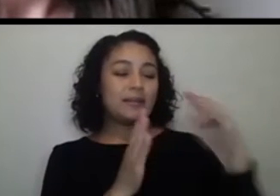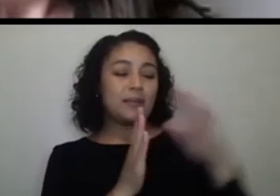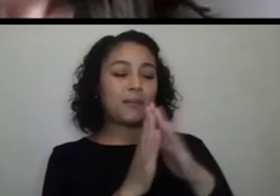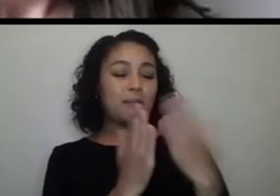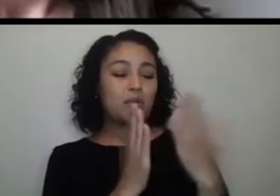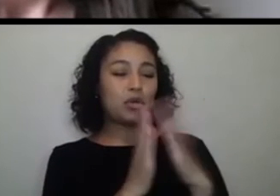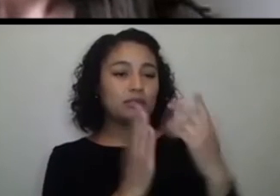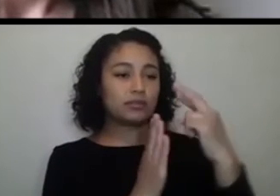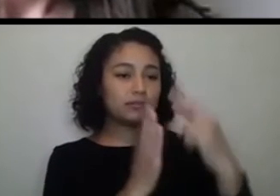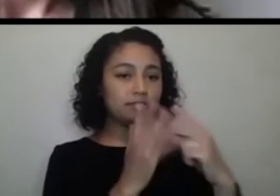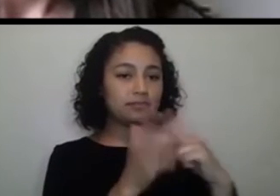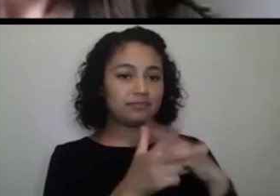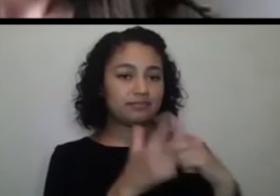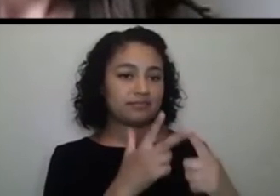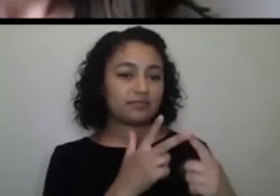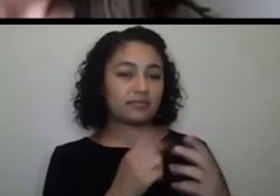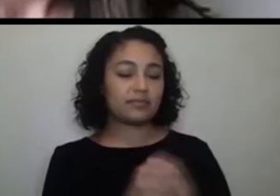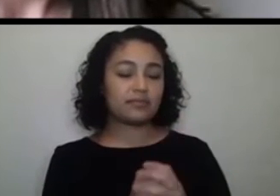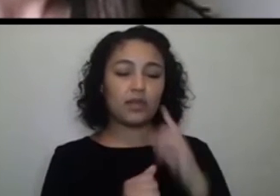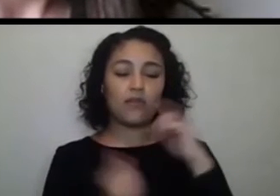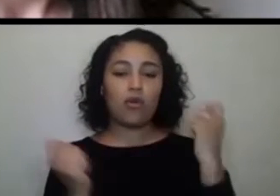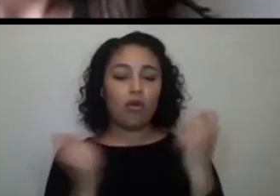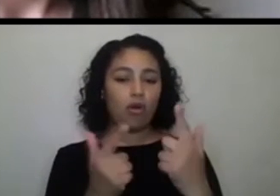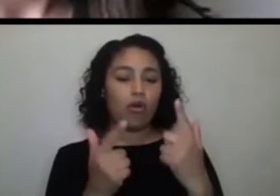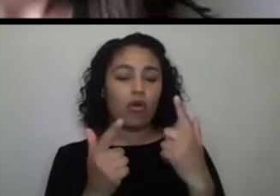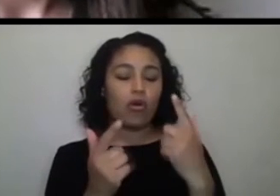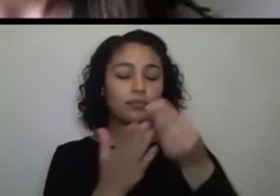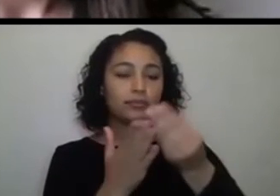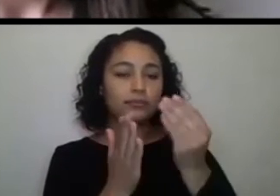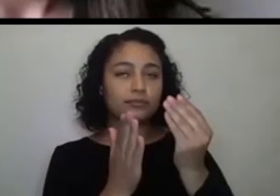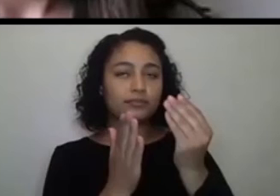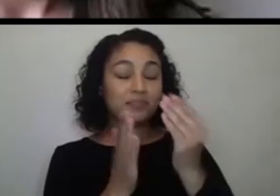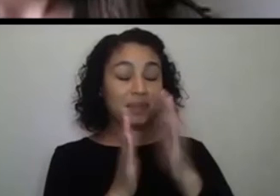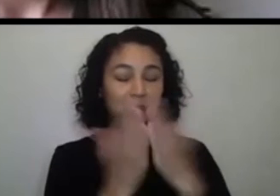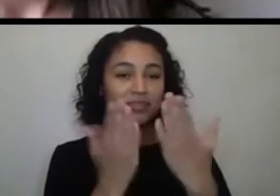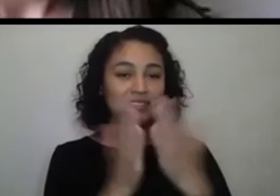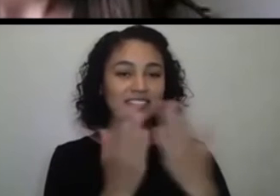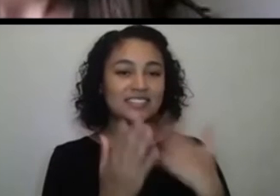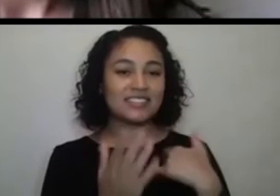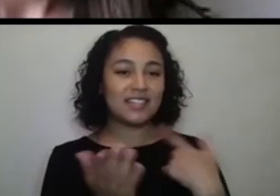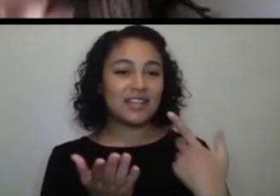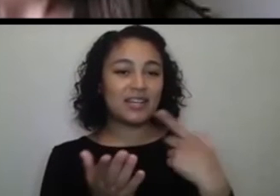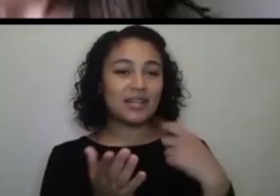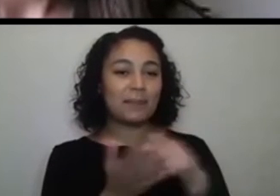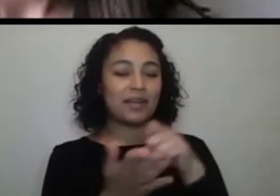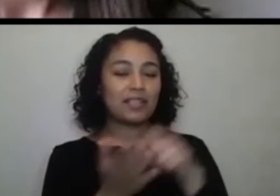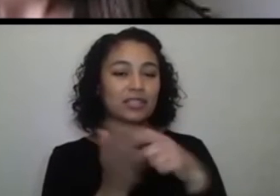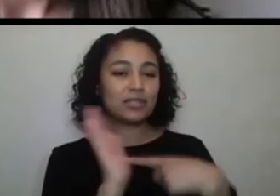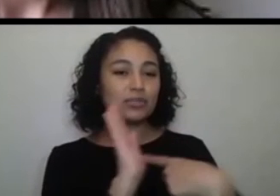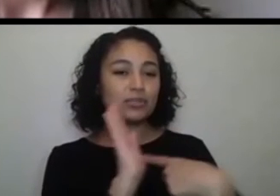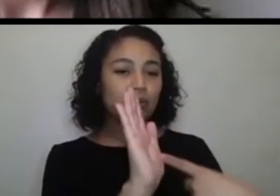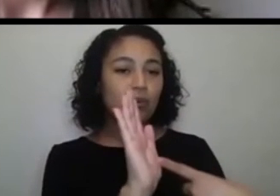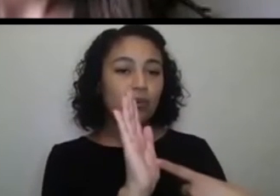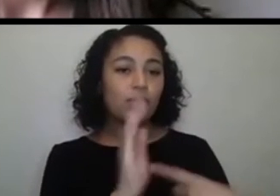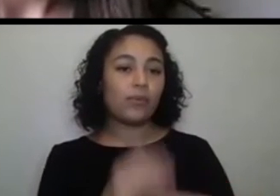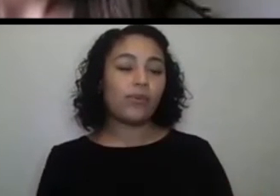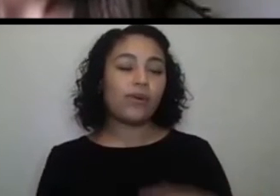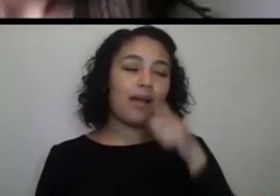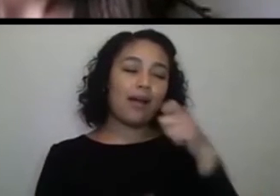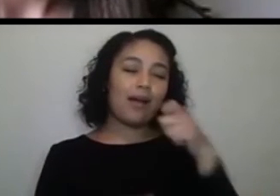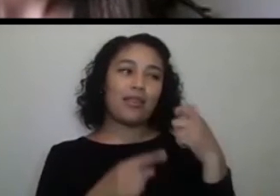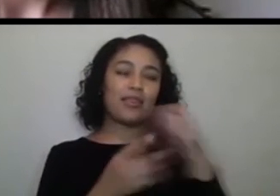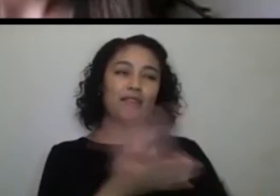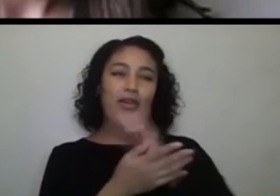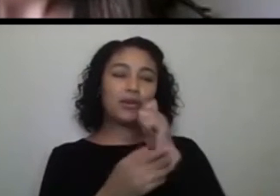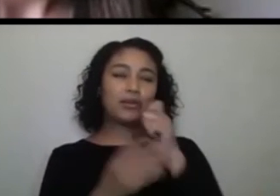case, I have a page. I'll show you. We didn't put it up in the video, but